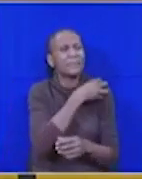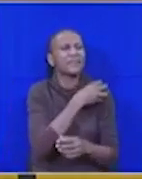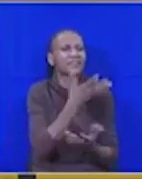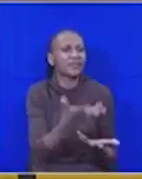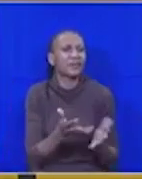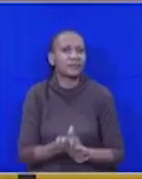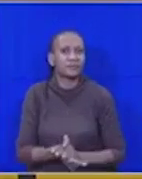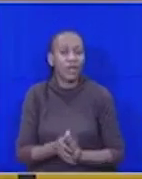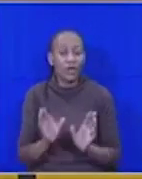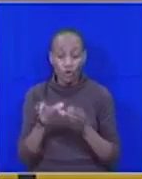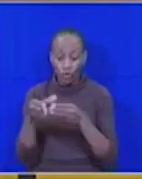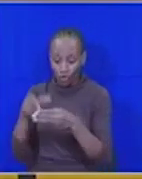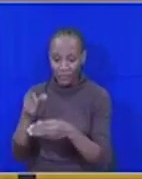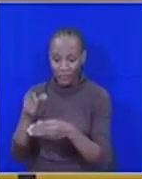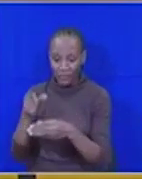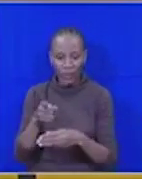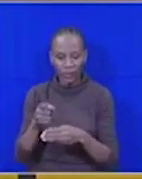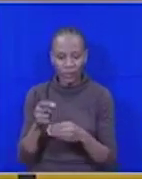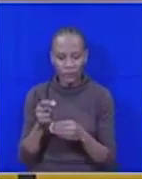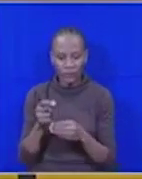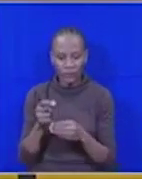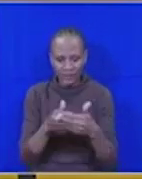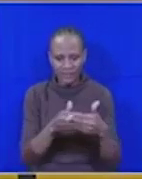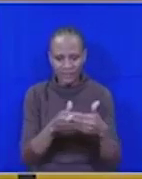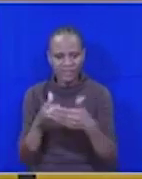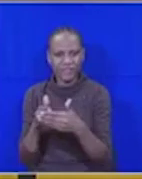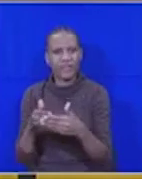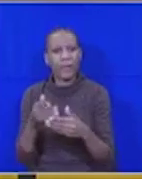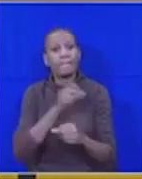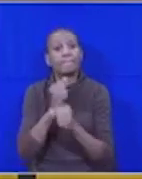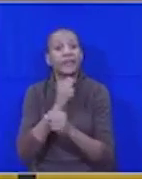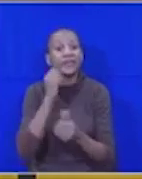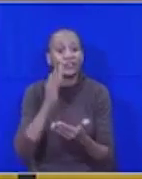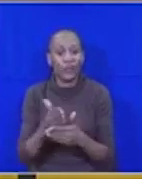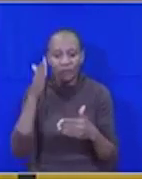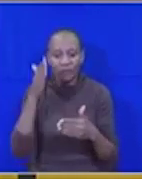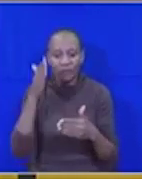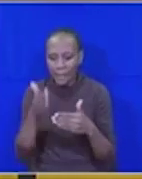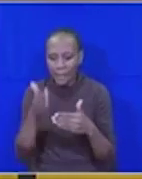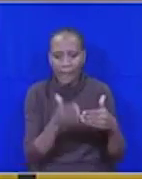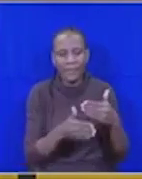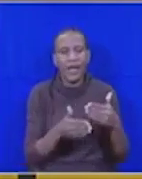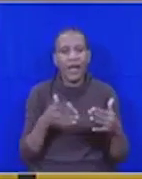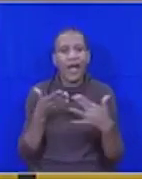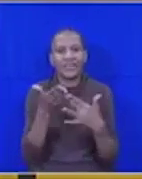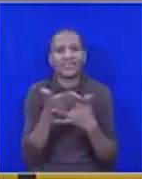This penalty committee will not only restrict freedom of speech online, it is likely to be used as a political hit squad.